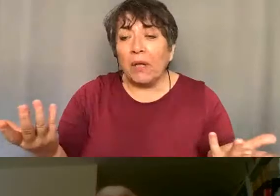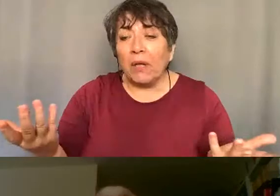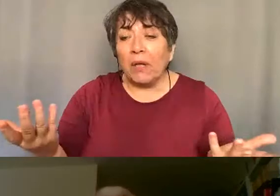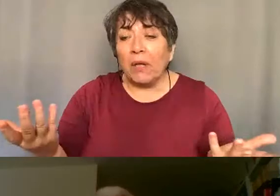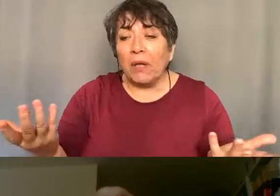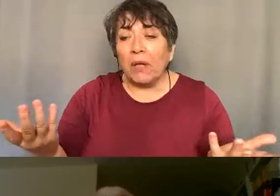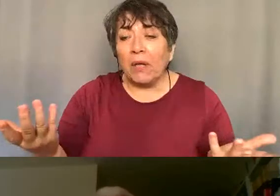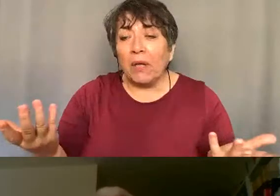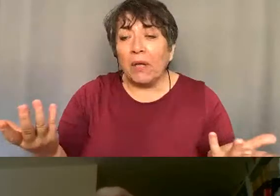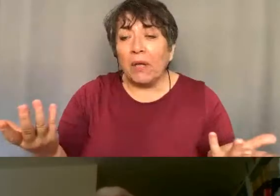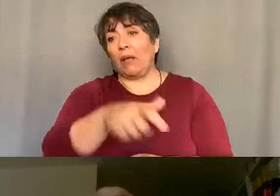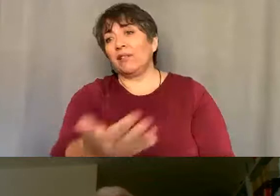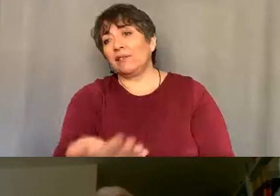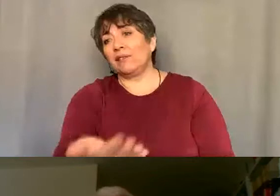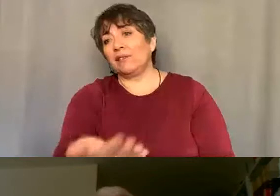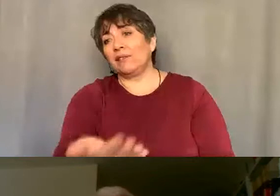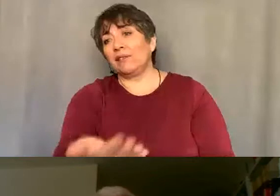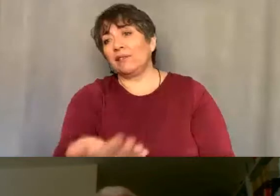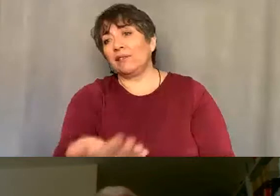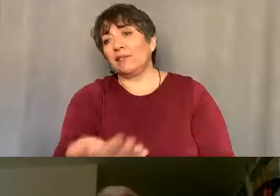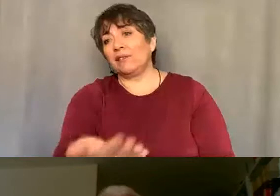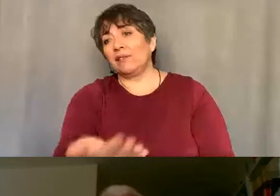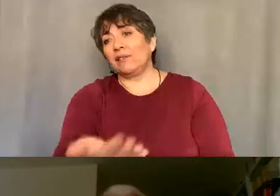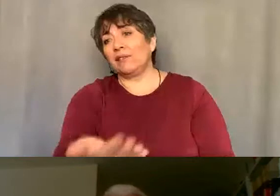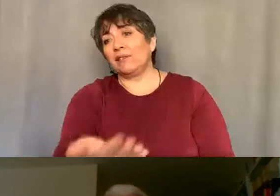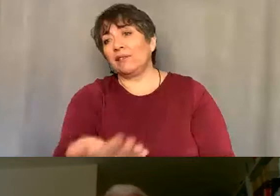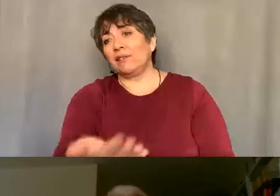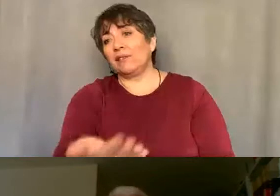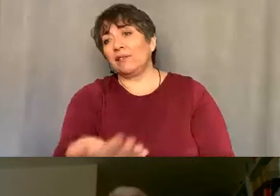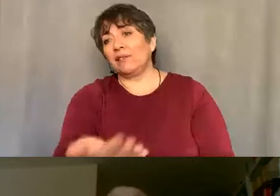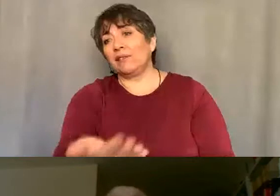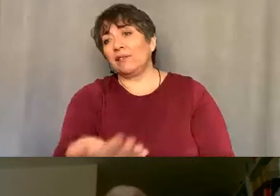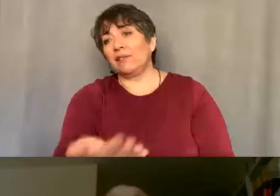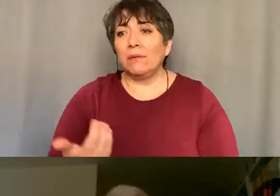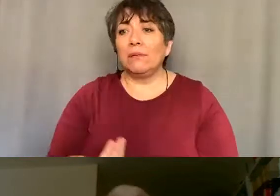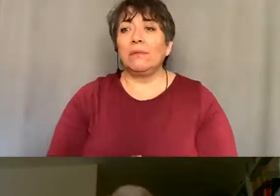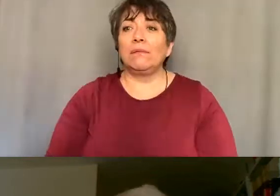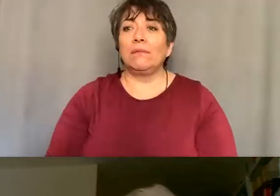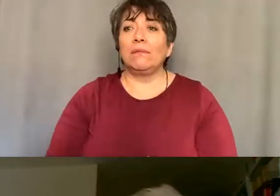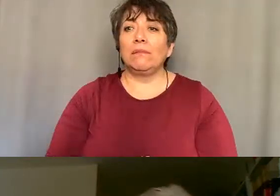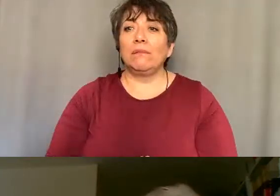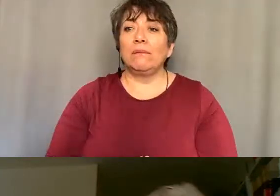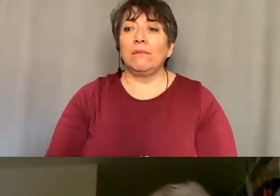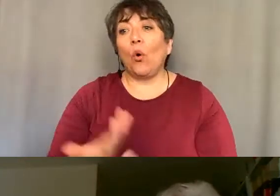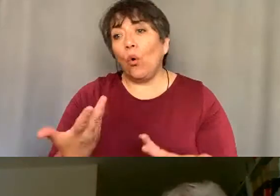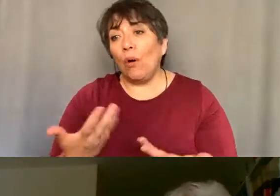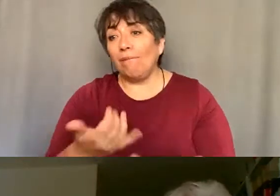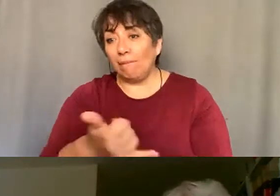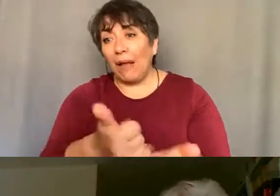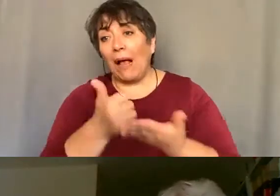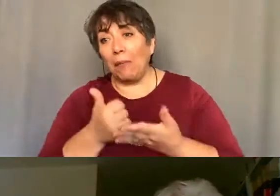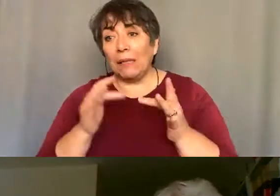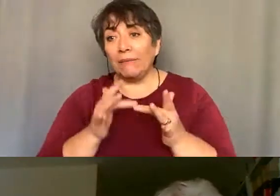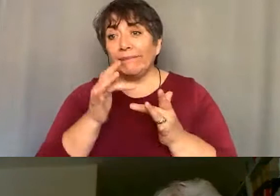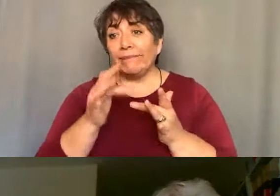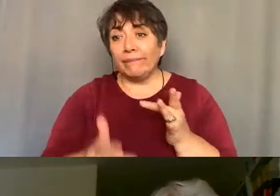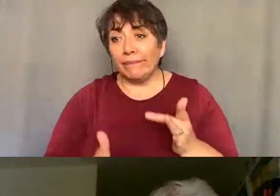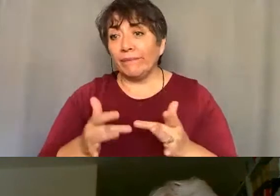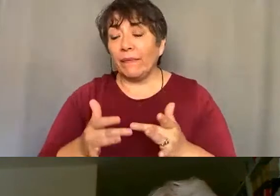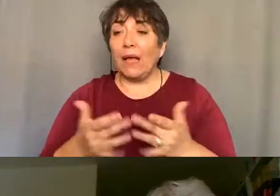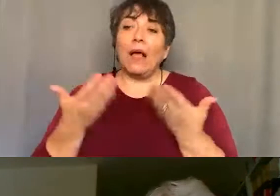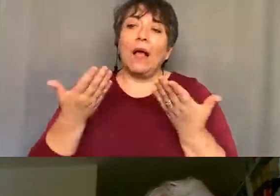third-party people acting on your behalf, and with the restrictions and with